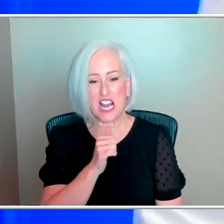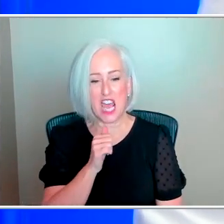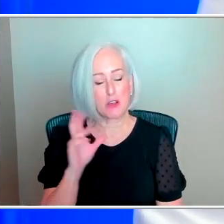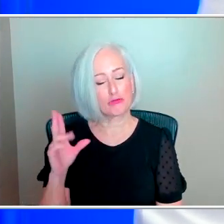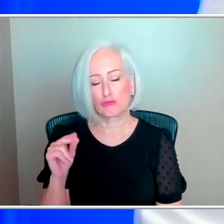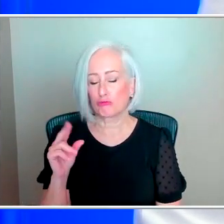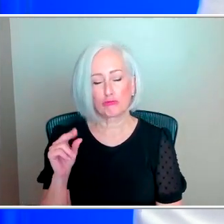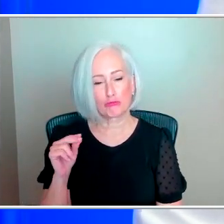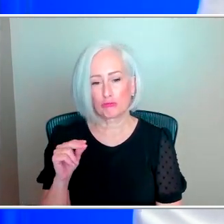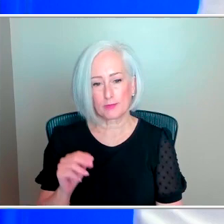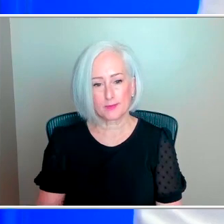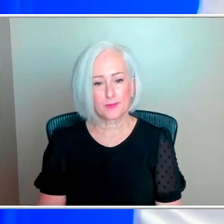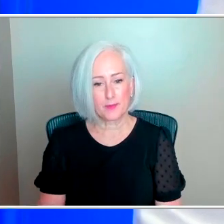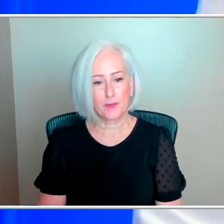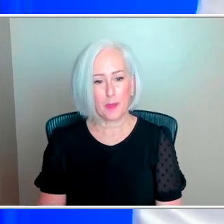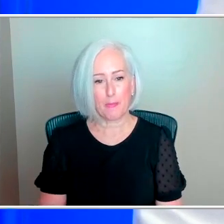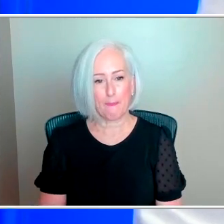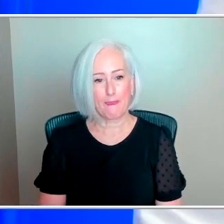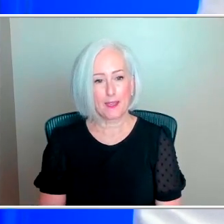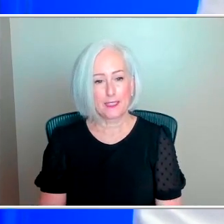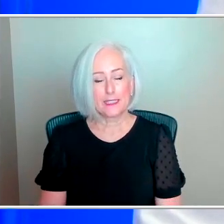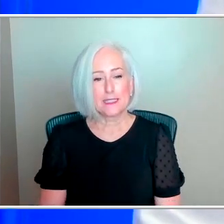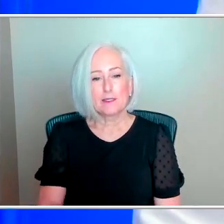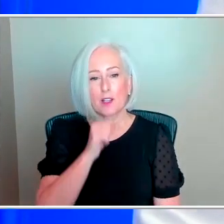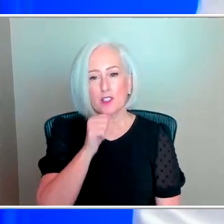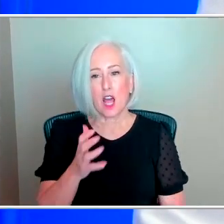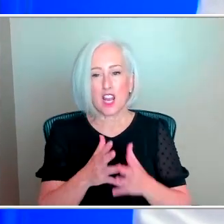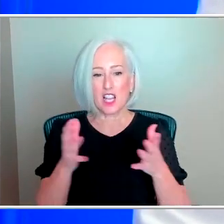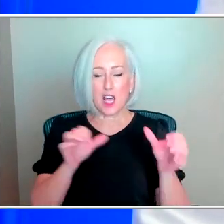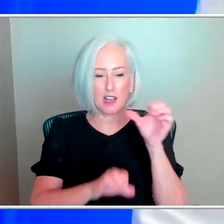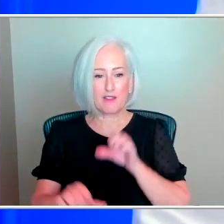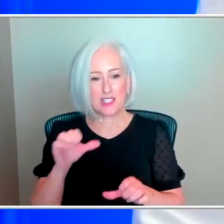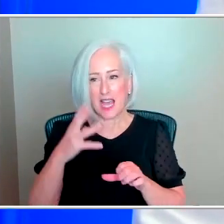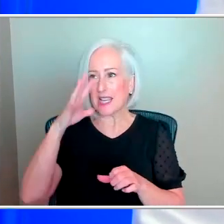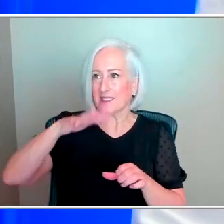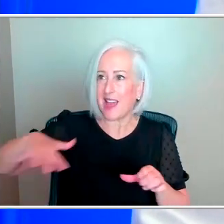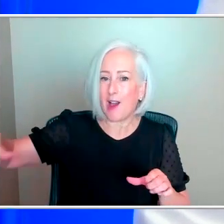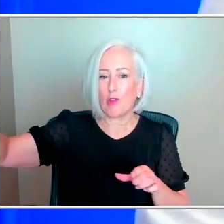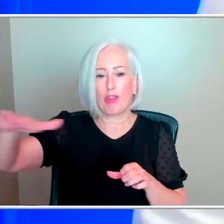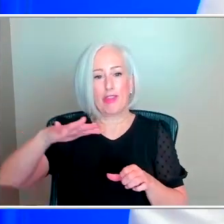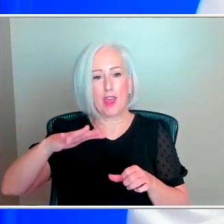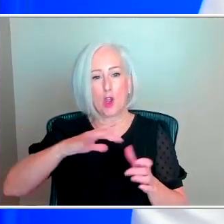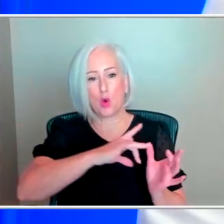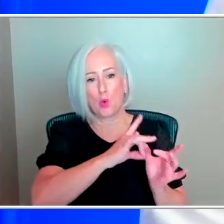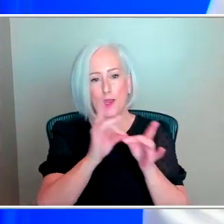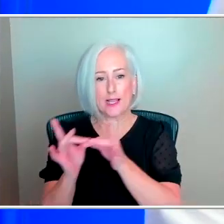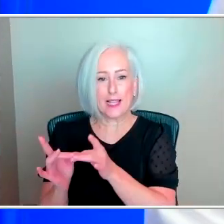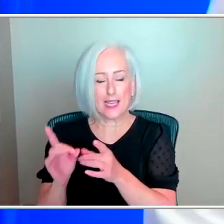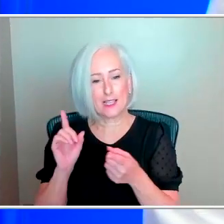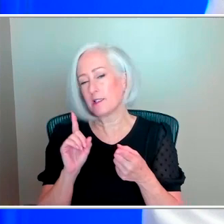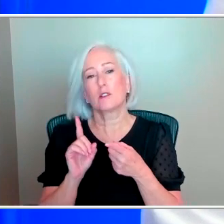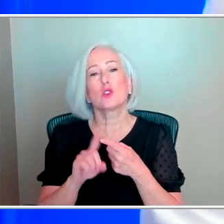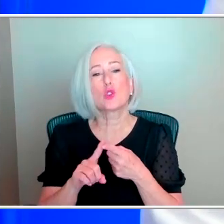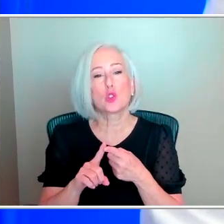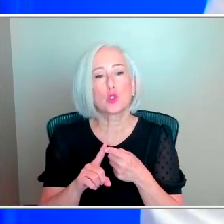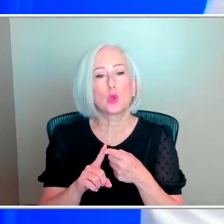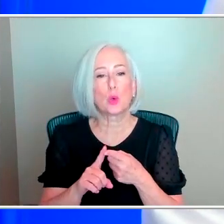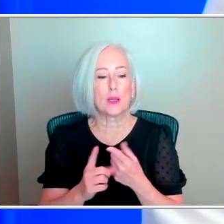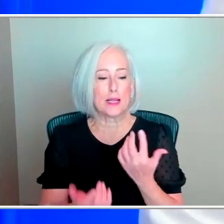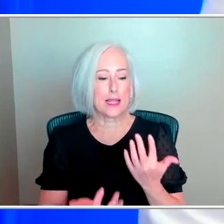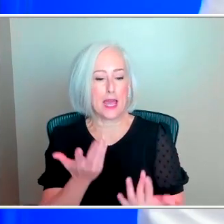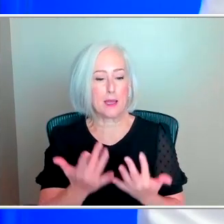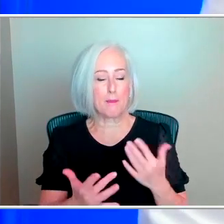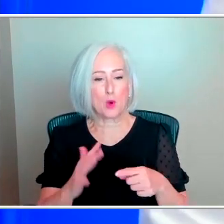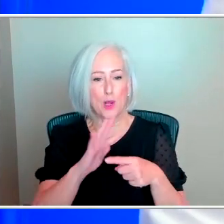I don't think there's much science out there relative to, say, if you're burning leaves or whatever,